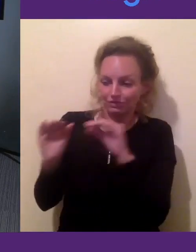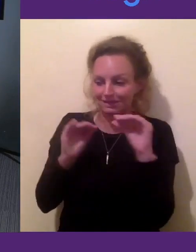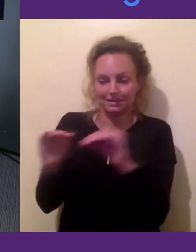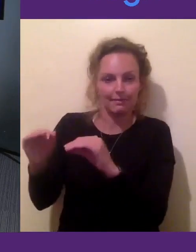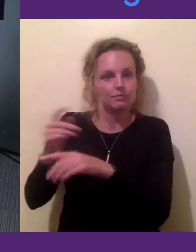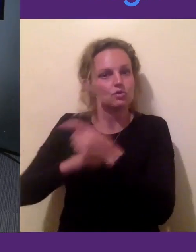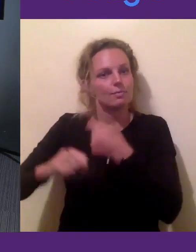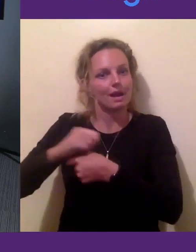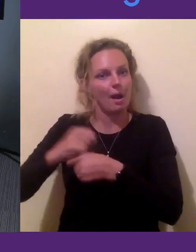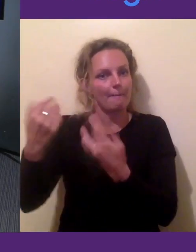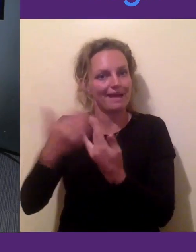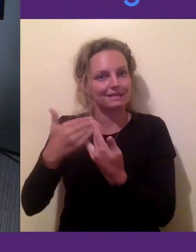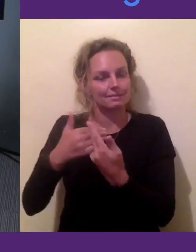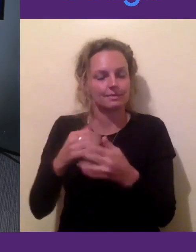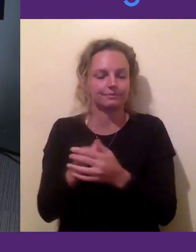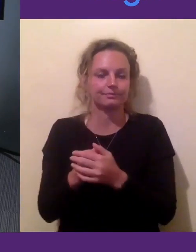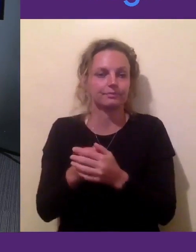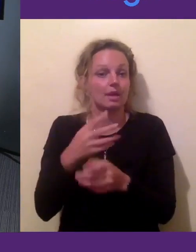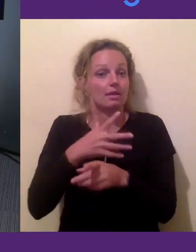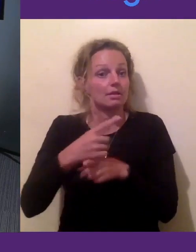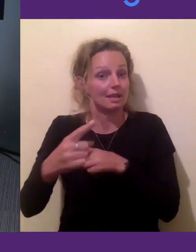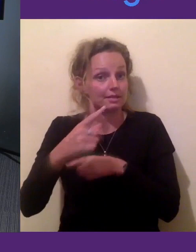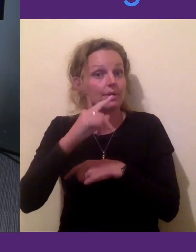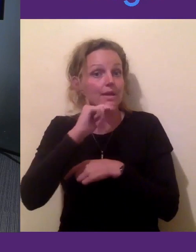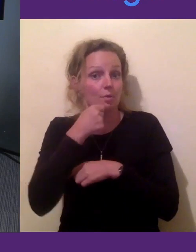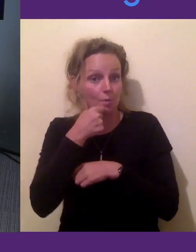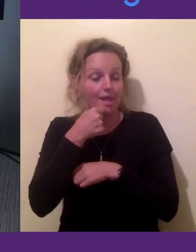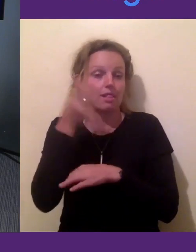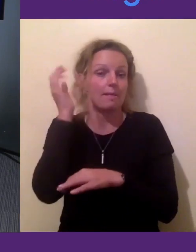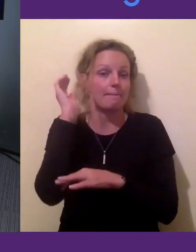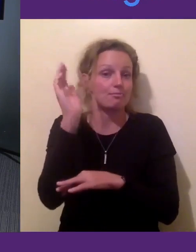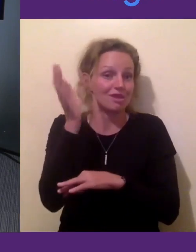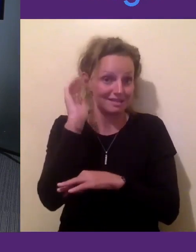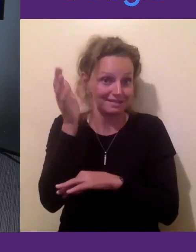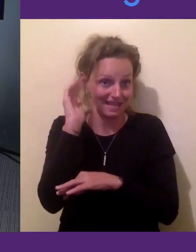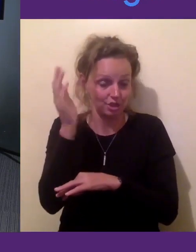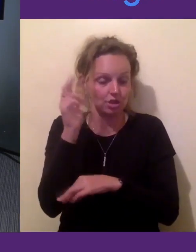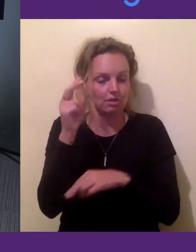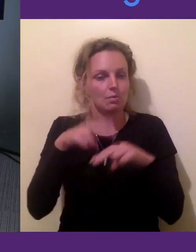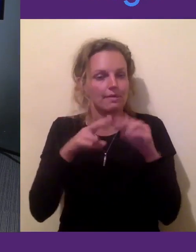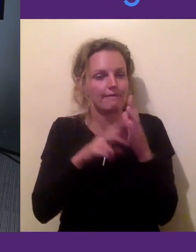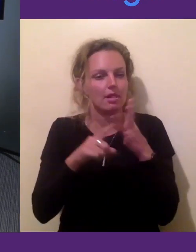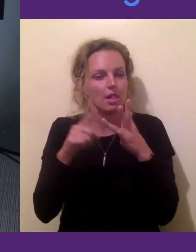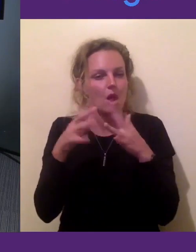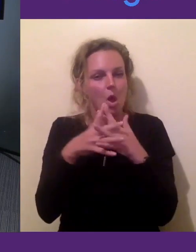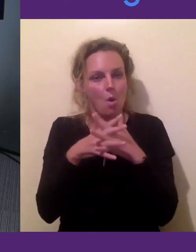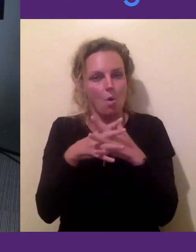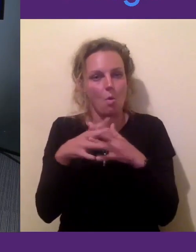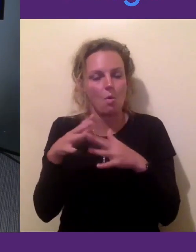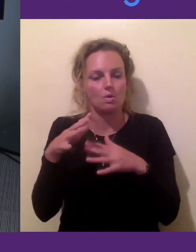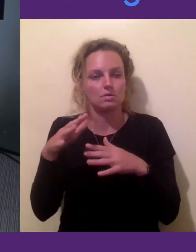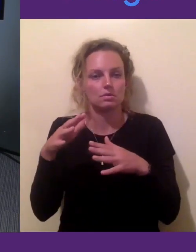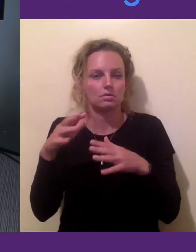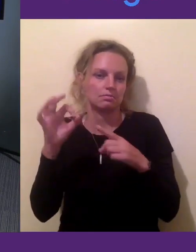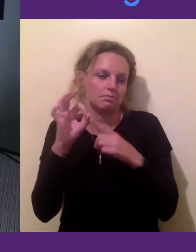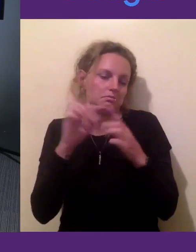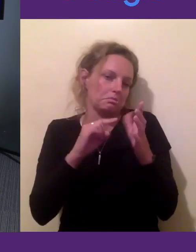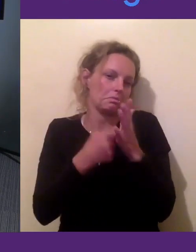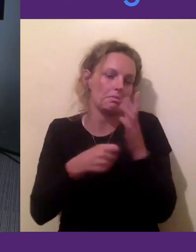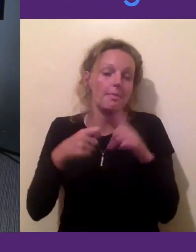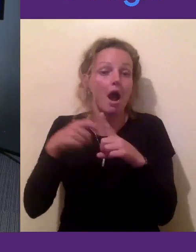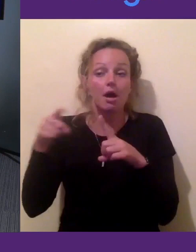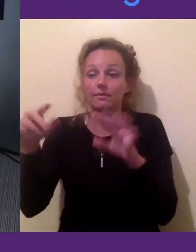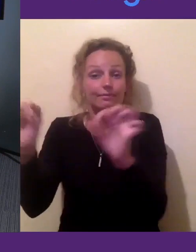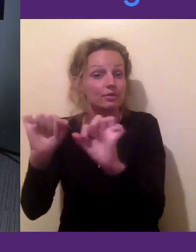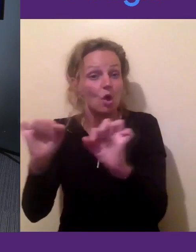with FlowSparks. They have done our mandatory trainings platform for learning. And it was not accessible, but we've worked together with them as